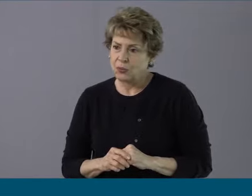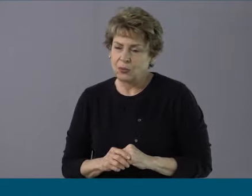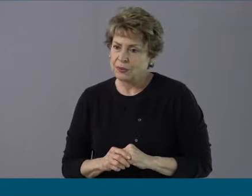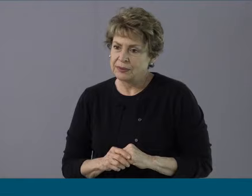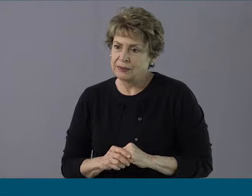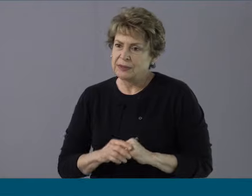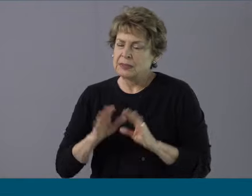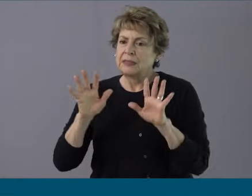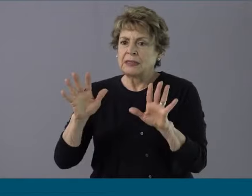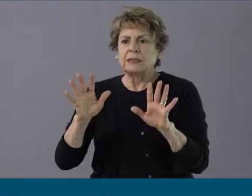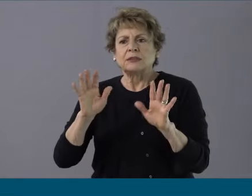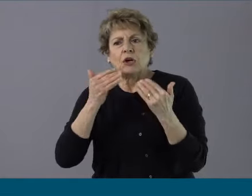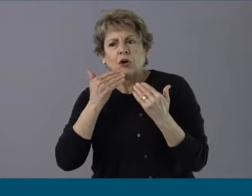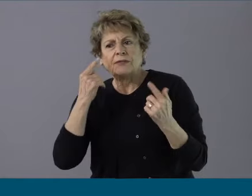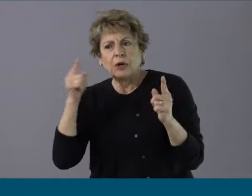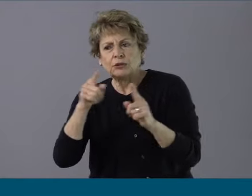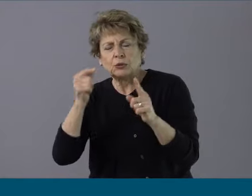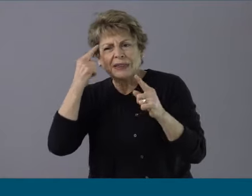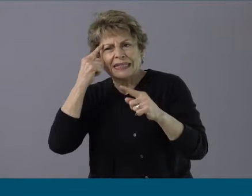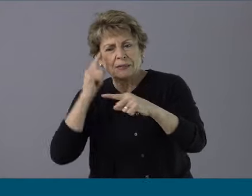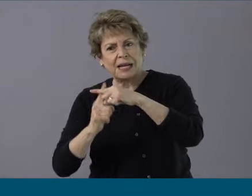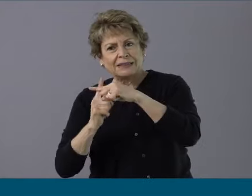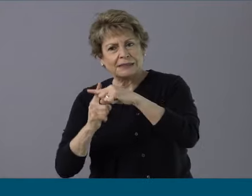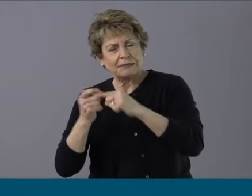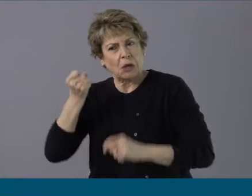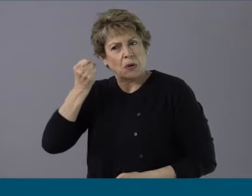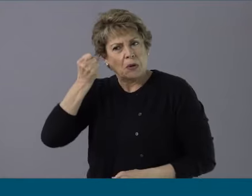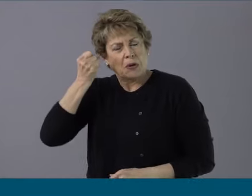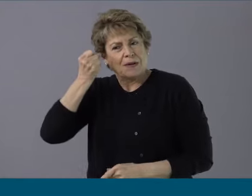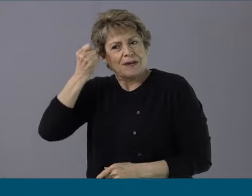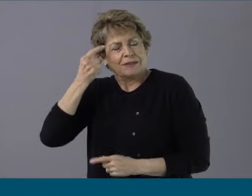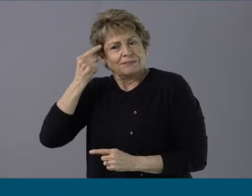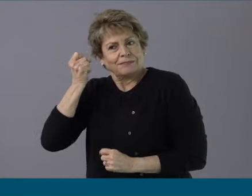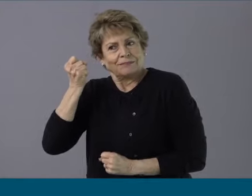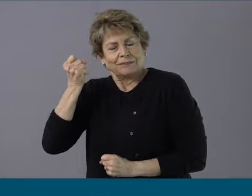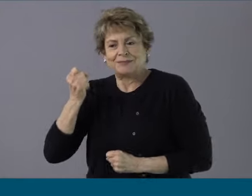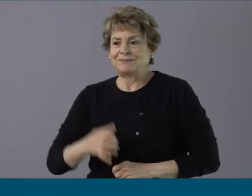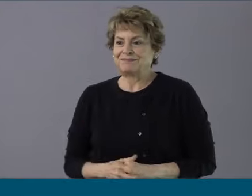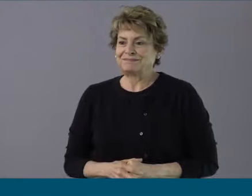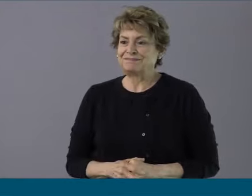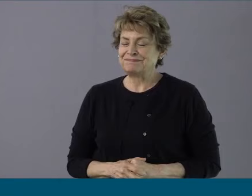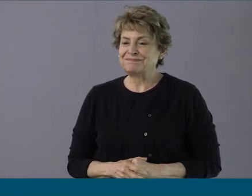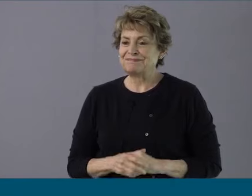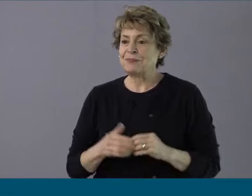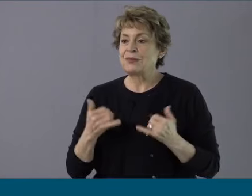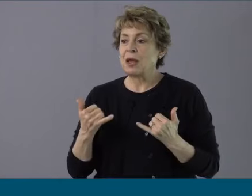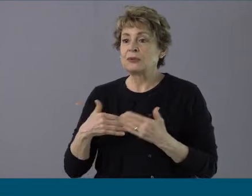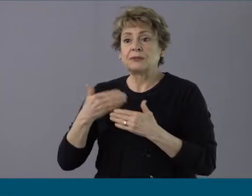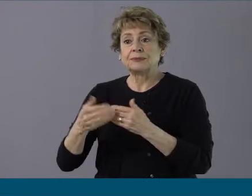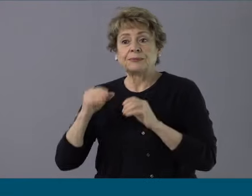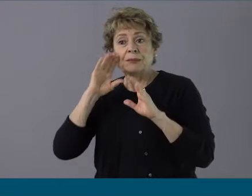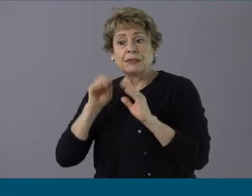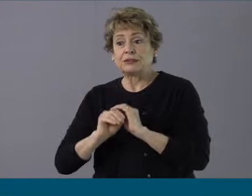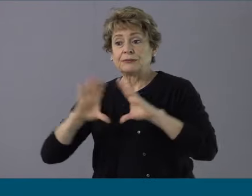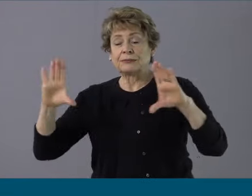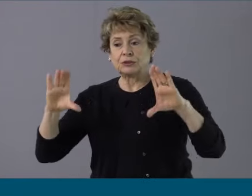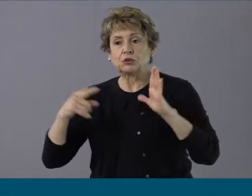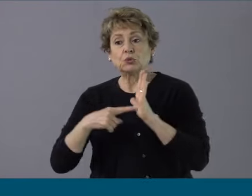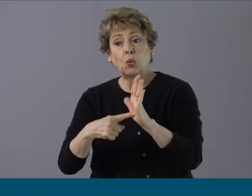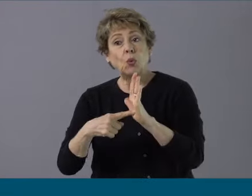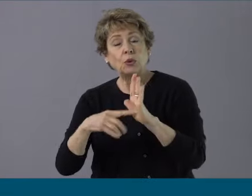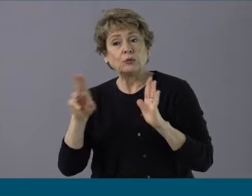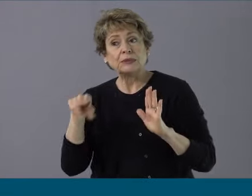Last, if you want to look at the cases across the country, again, on this map, fire engine red is where